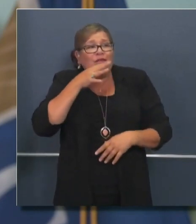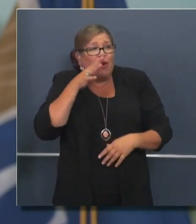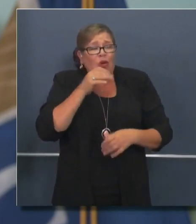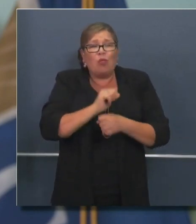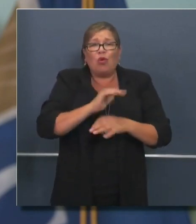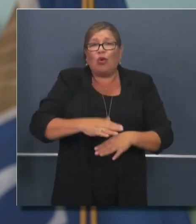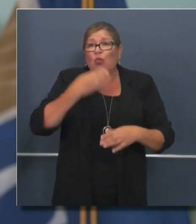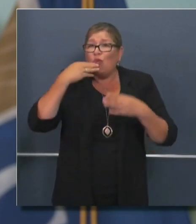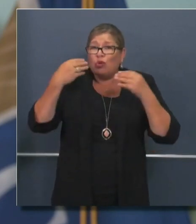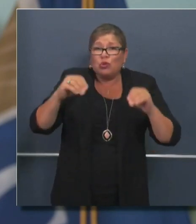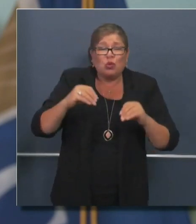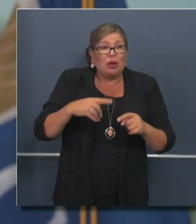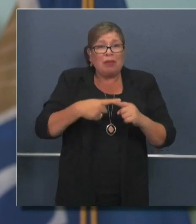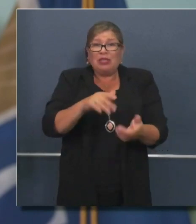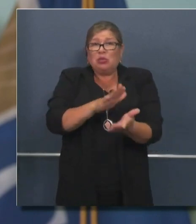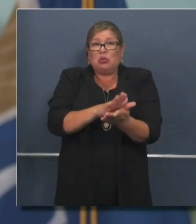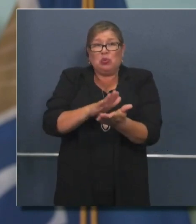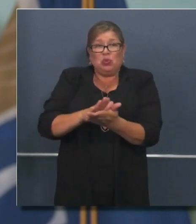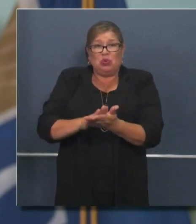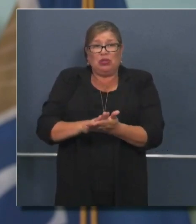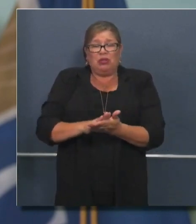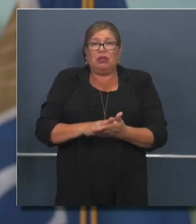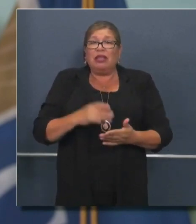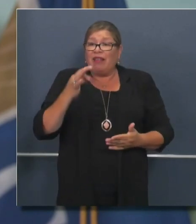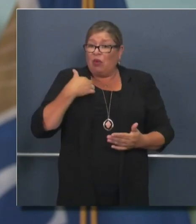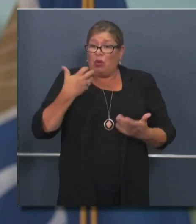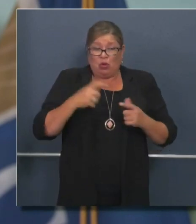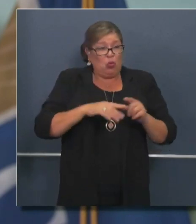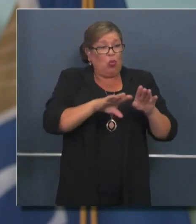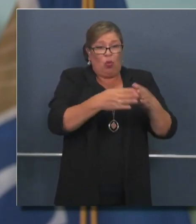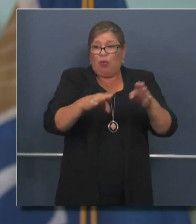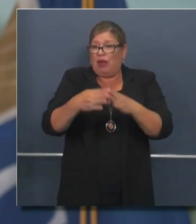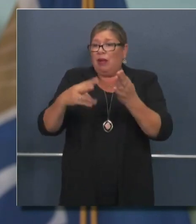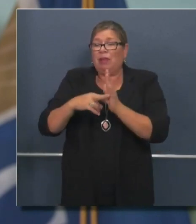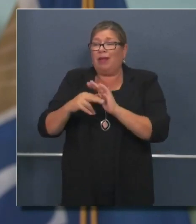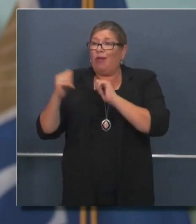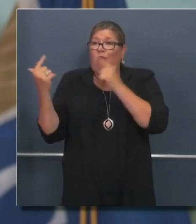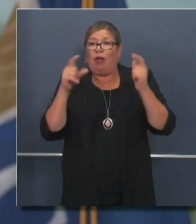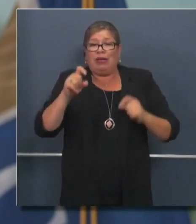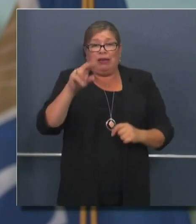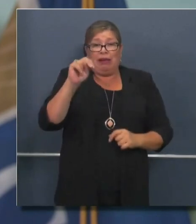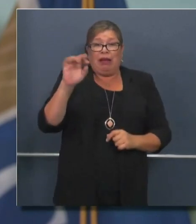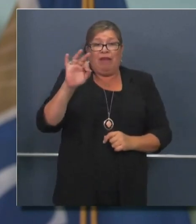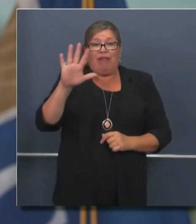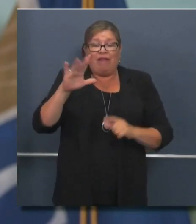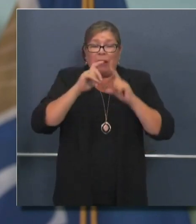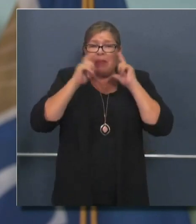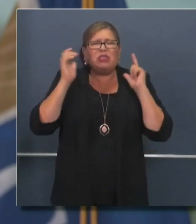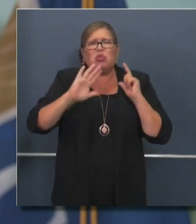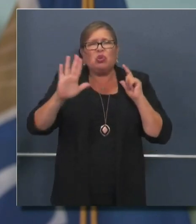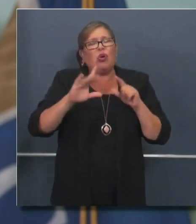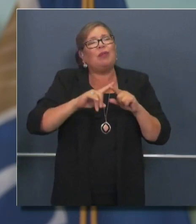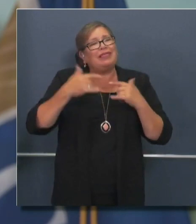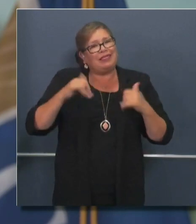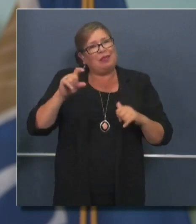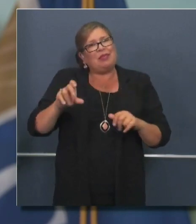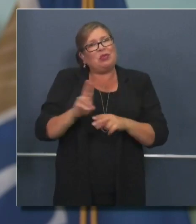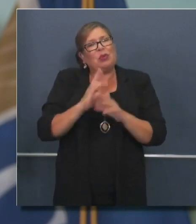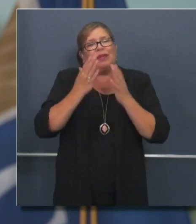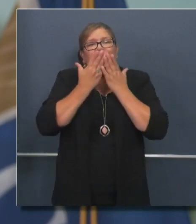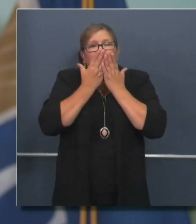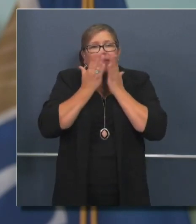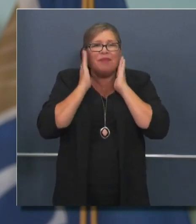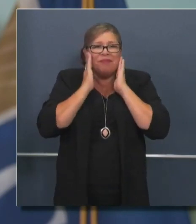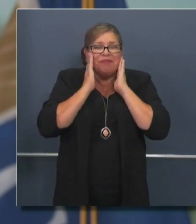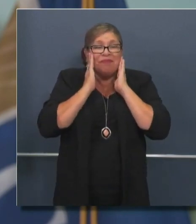reopen the economy, everybody doesn't need an N95 masks, but they do need appropriate face coverings. And I want to remind folks, face